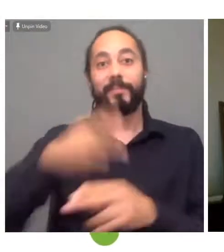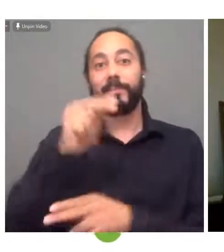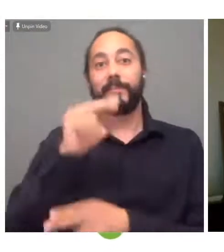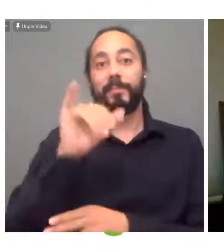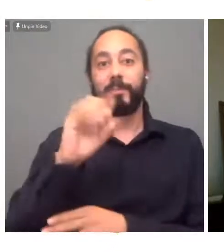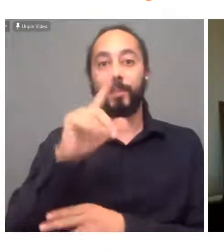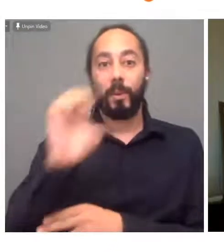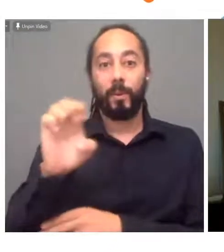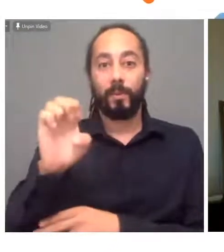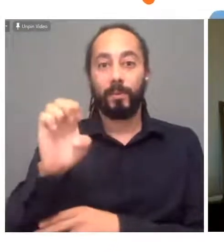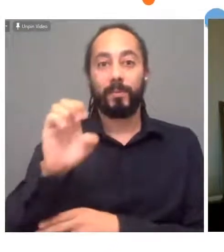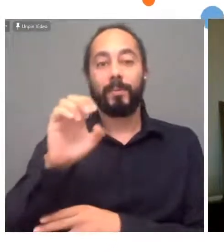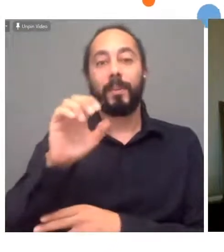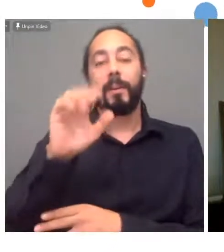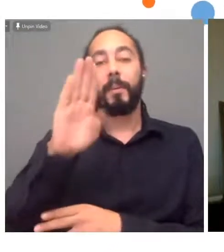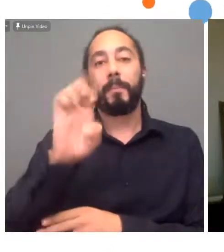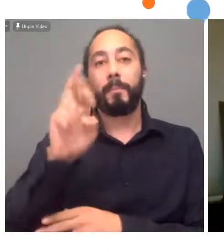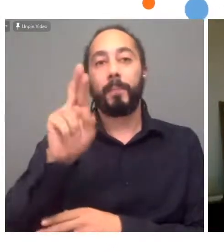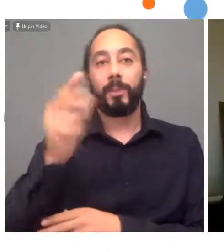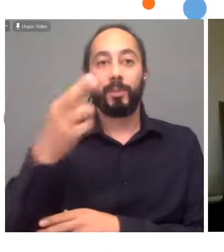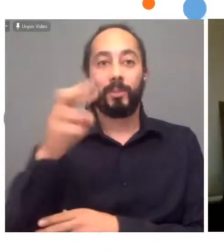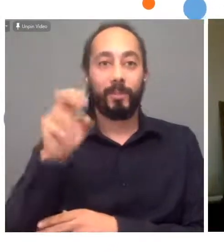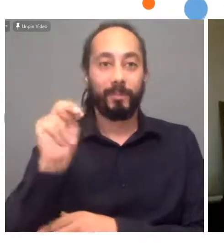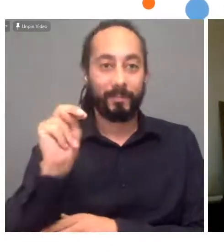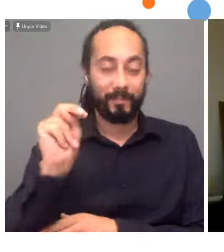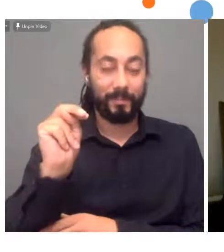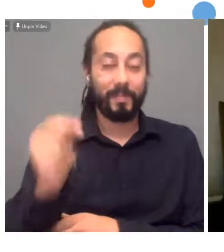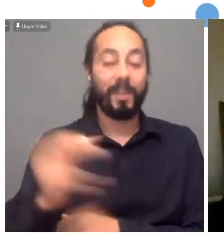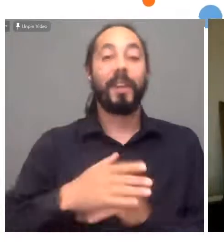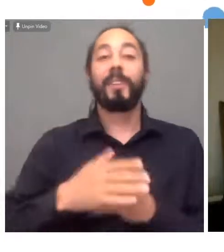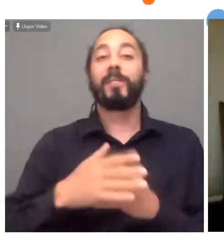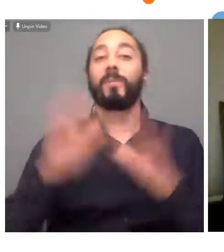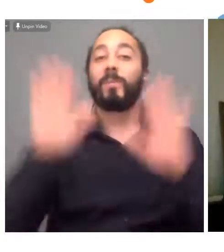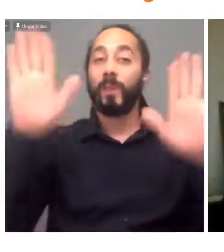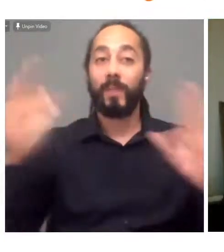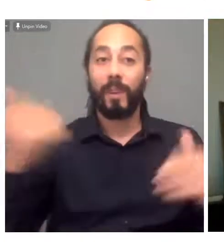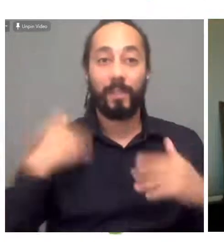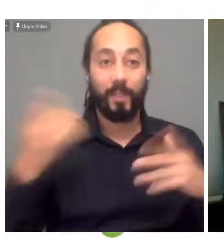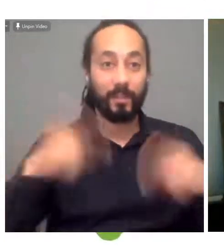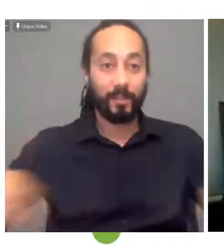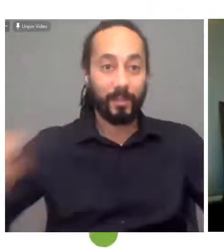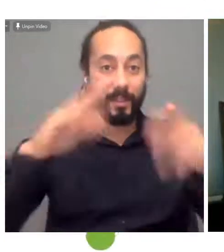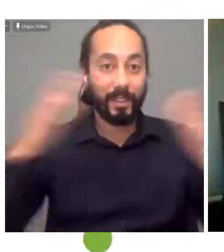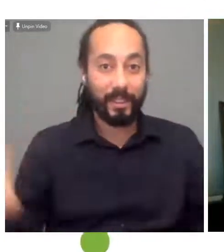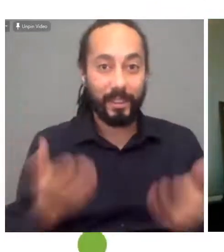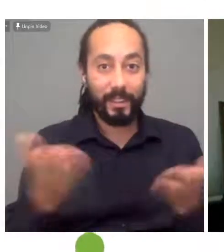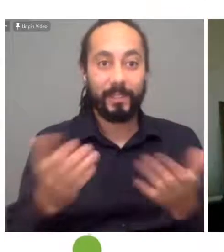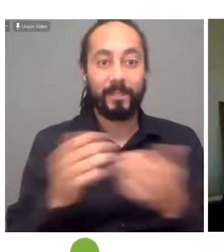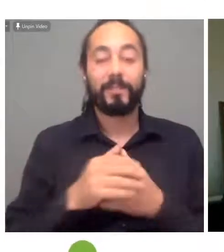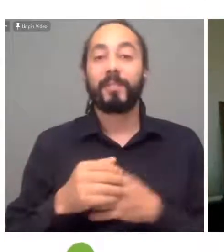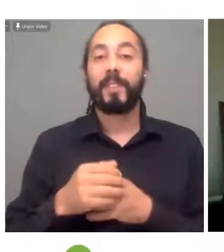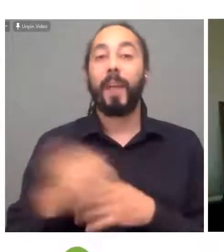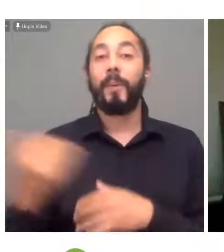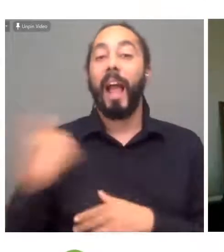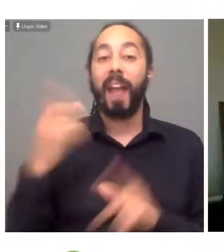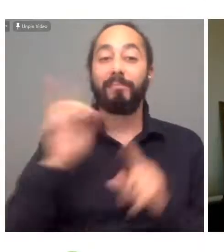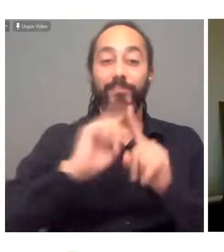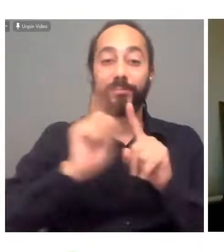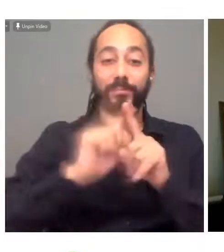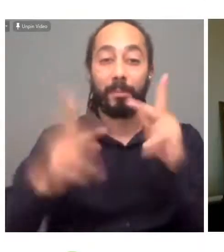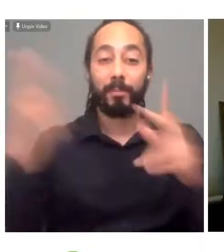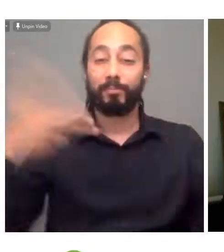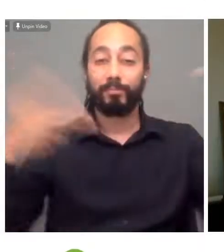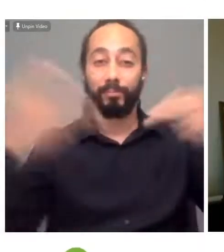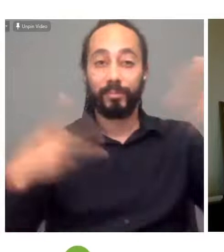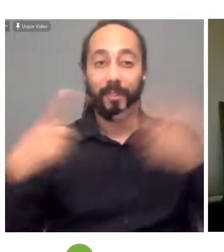It's wonderful to have you all with us. I see that we still have participants joining us from right across the country. I